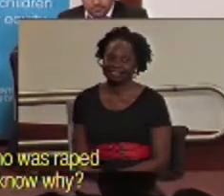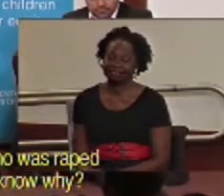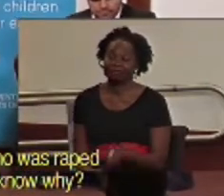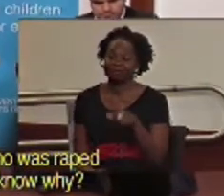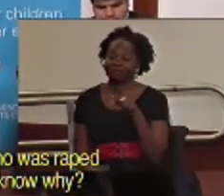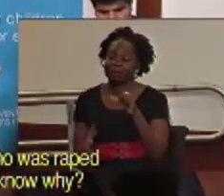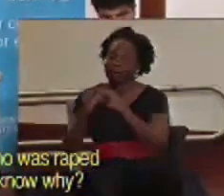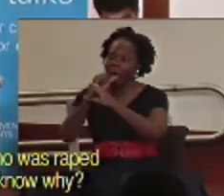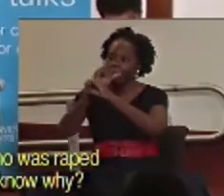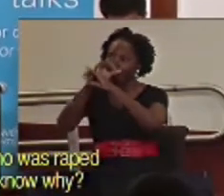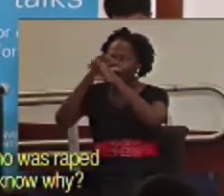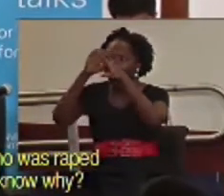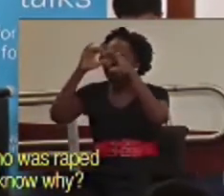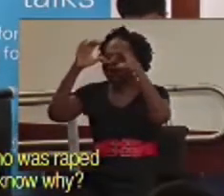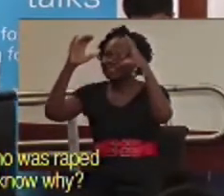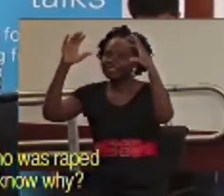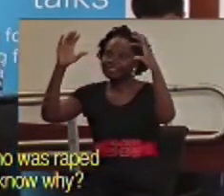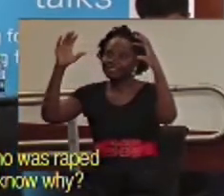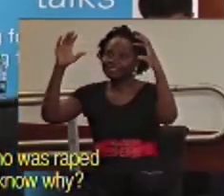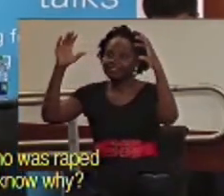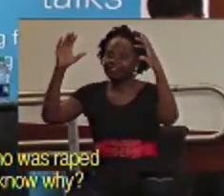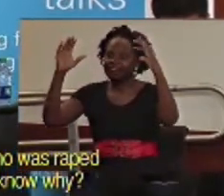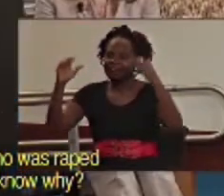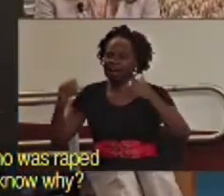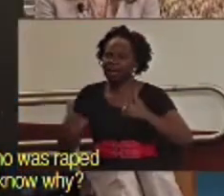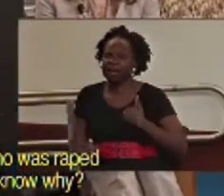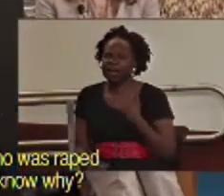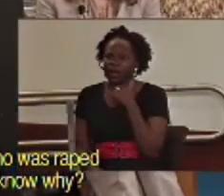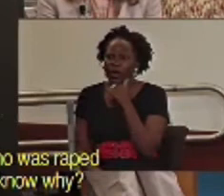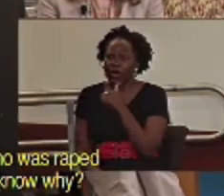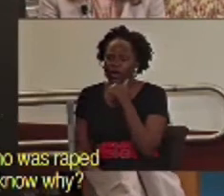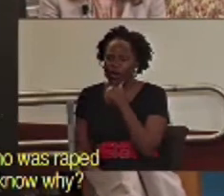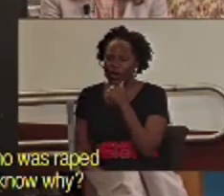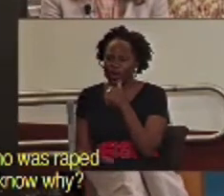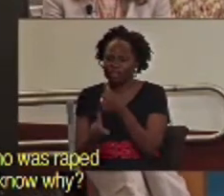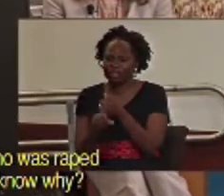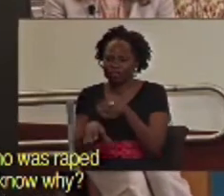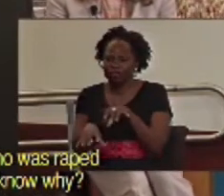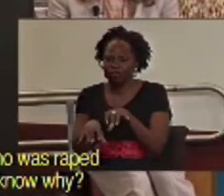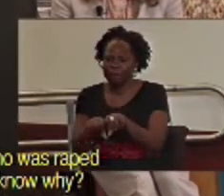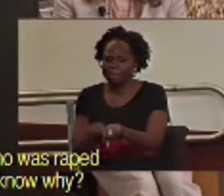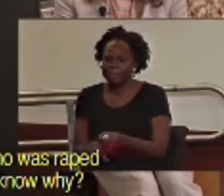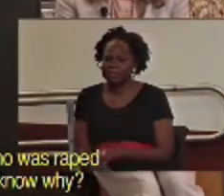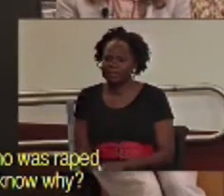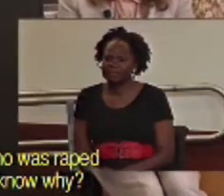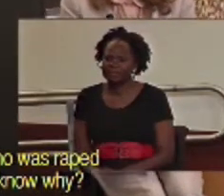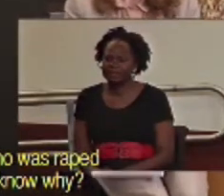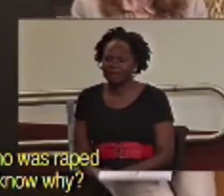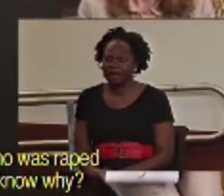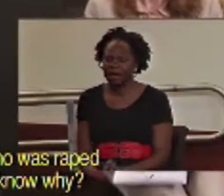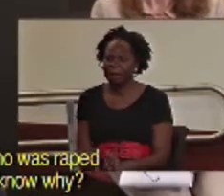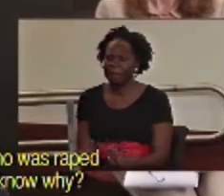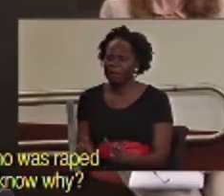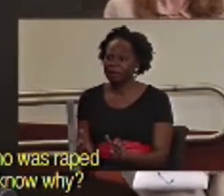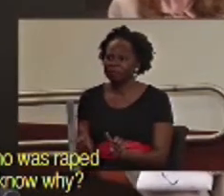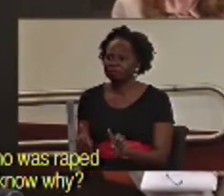this. A young girl, a deaf girl, was raped. But no action